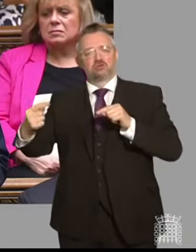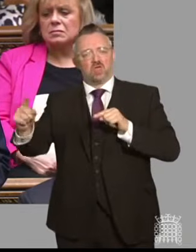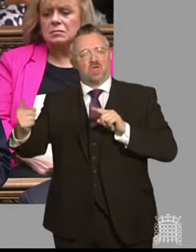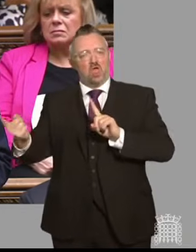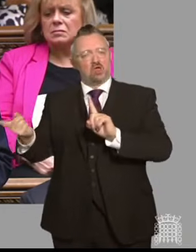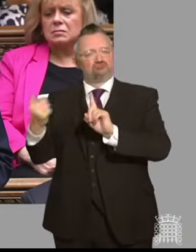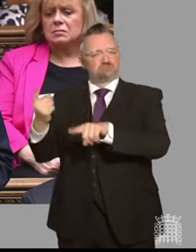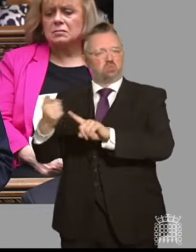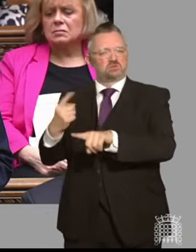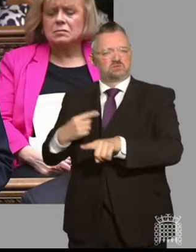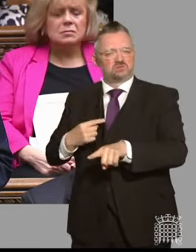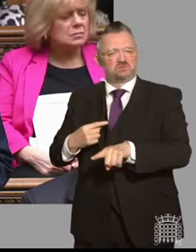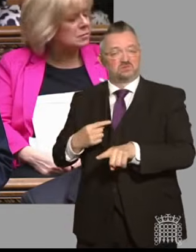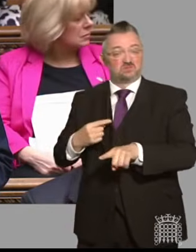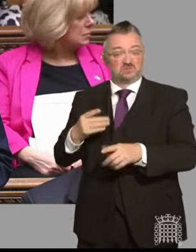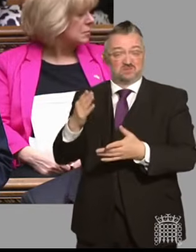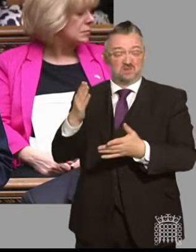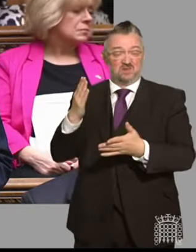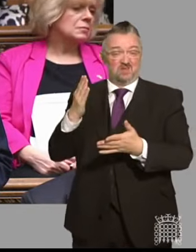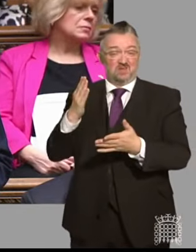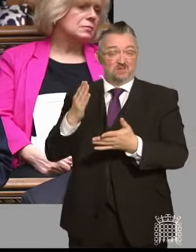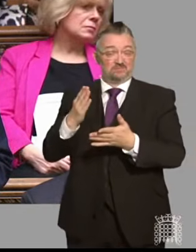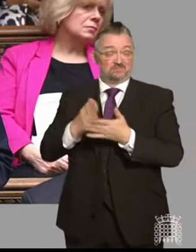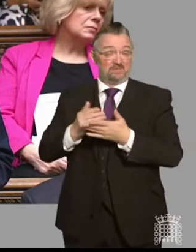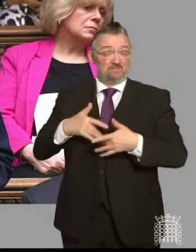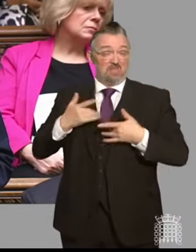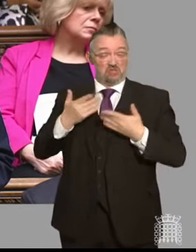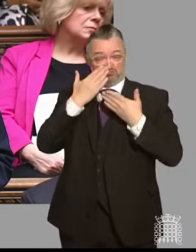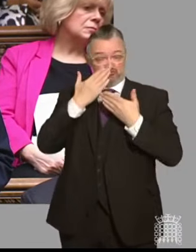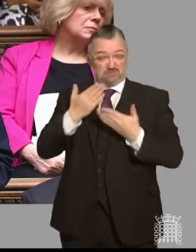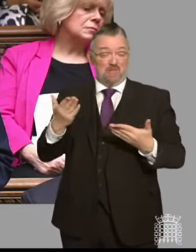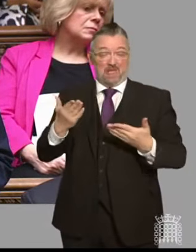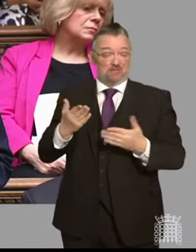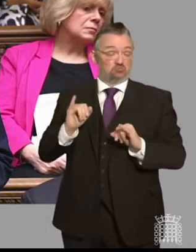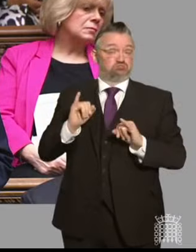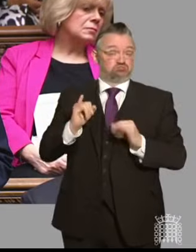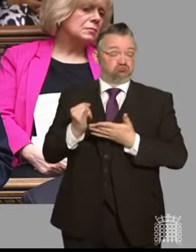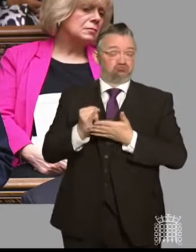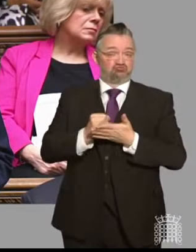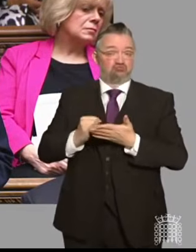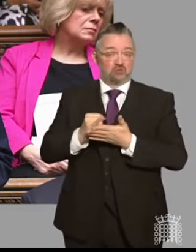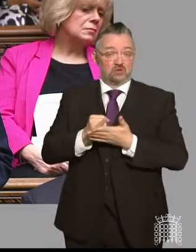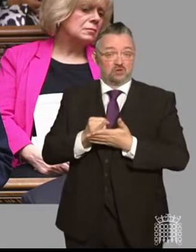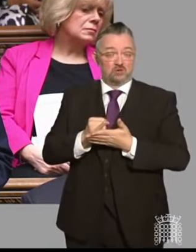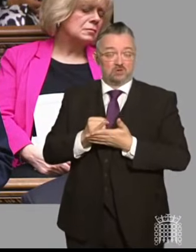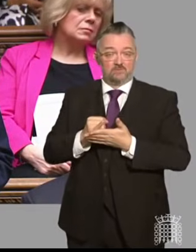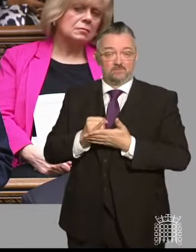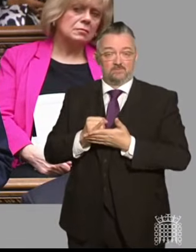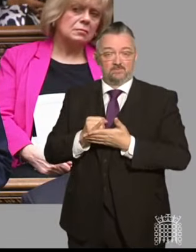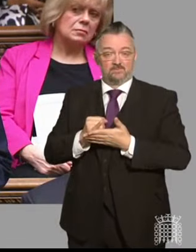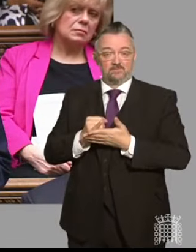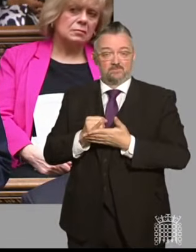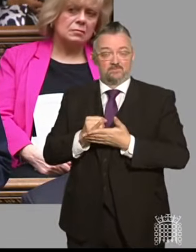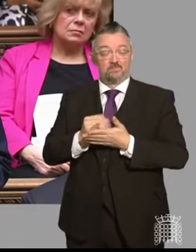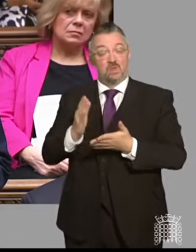disrespectful. The reality is, we wouldn't have any action without the